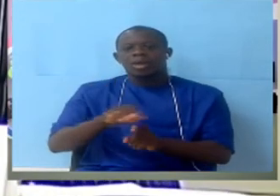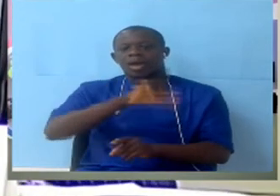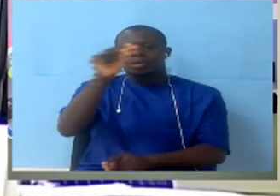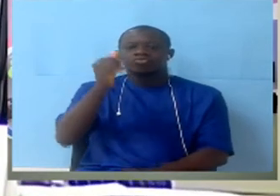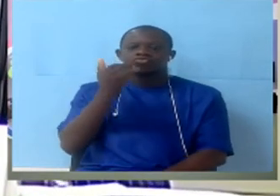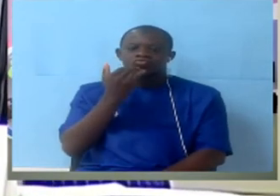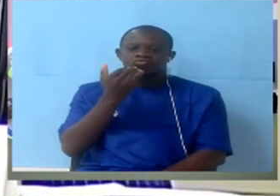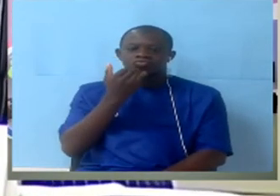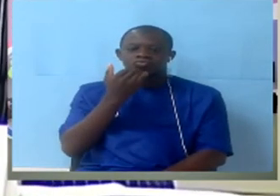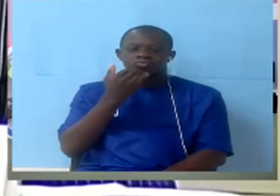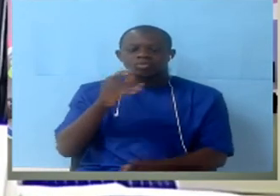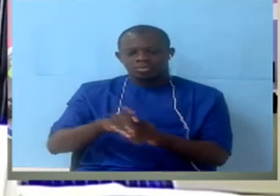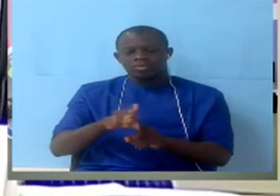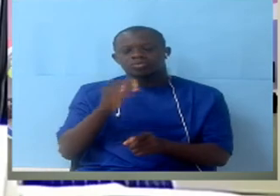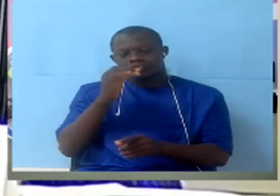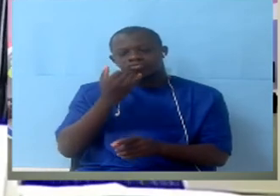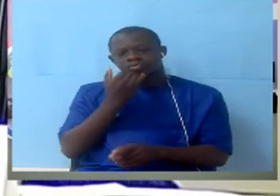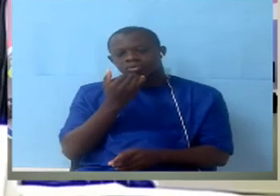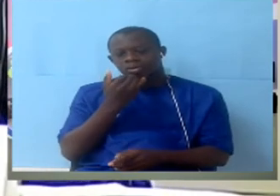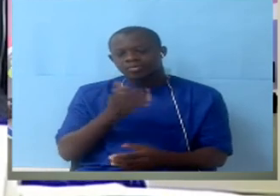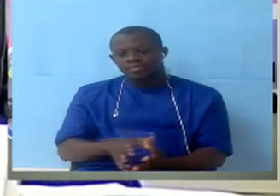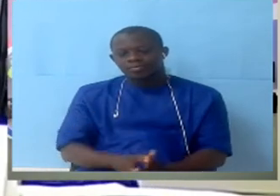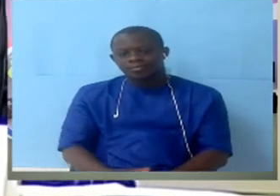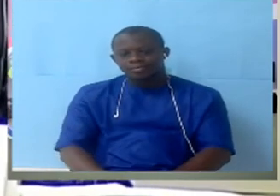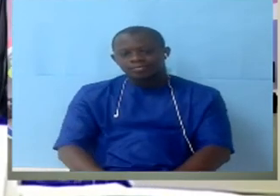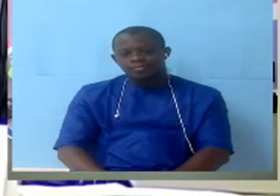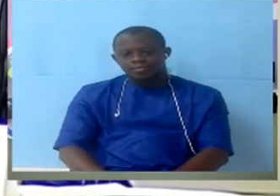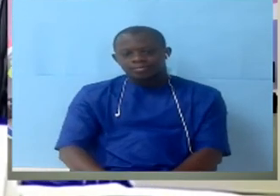the inconvenience.